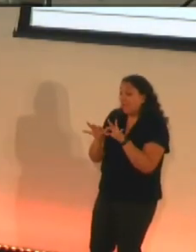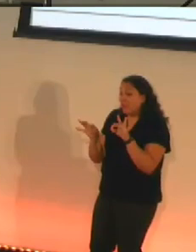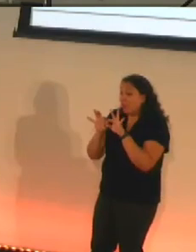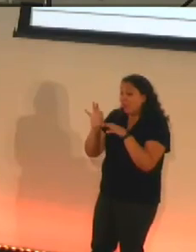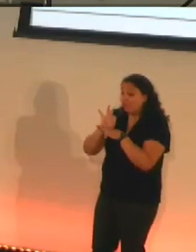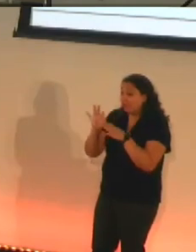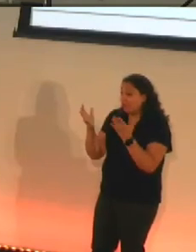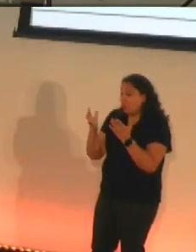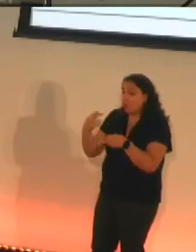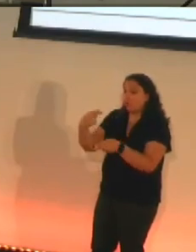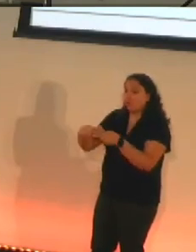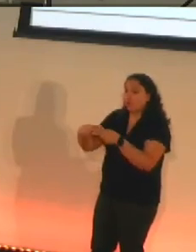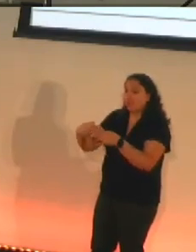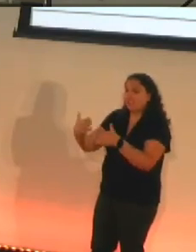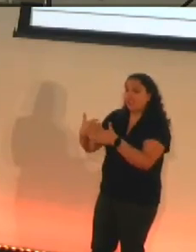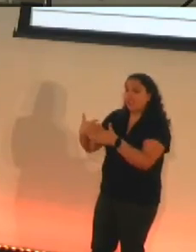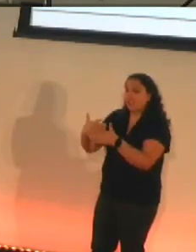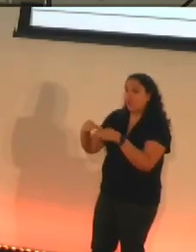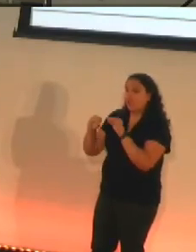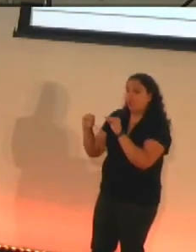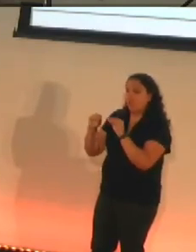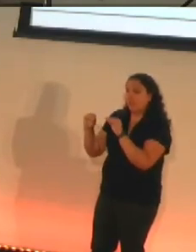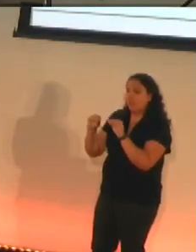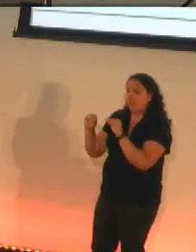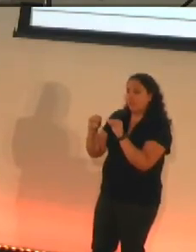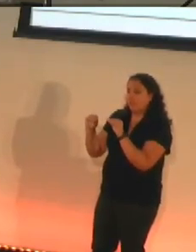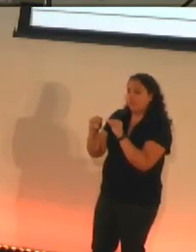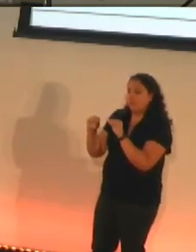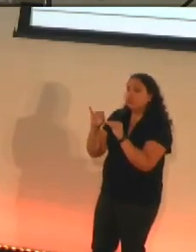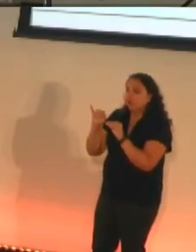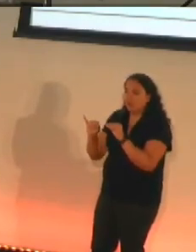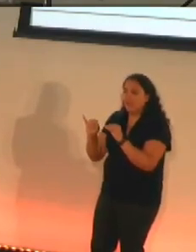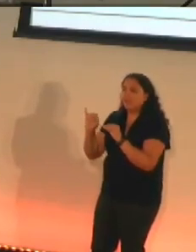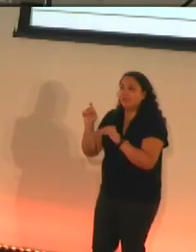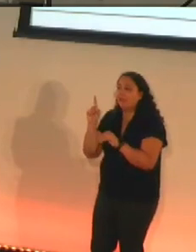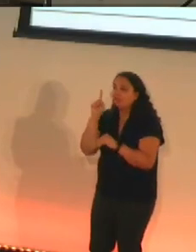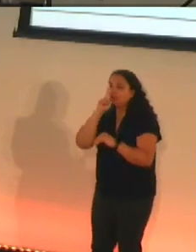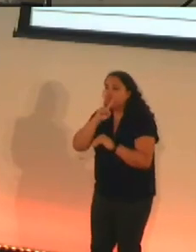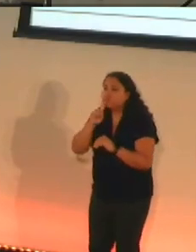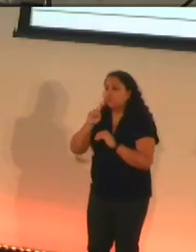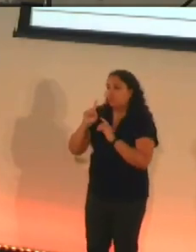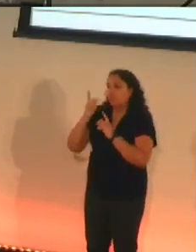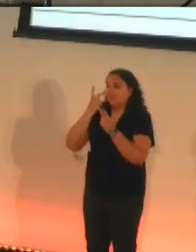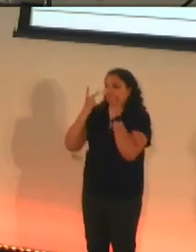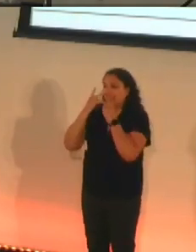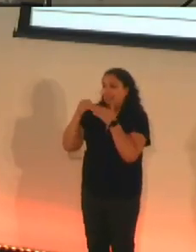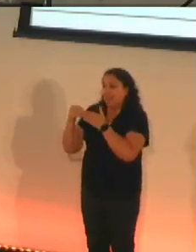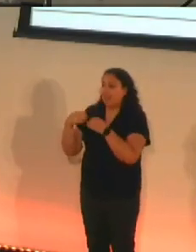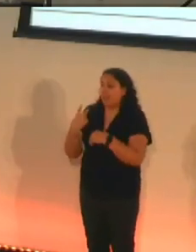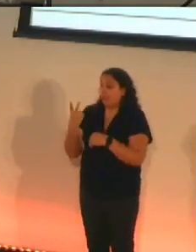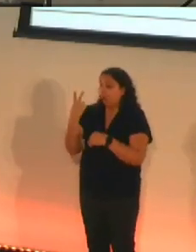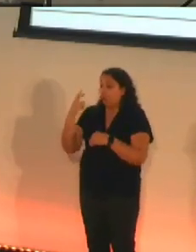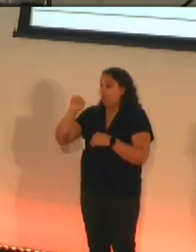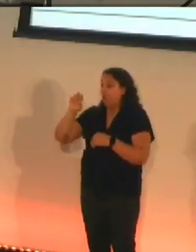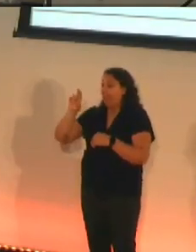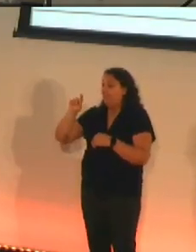created is called shared movement. This is a simulation of sighted guide, but in virtual reality. We have two avatars